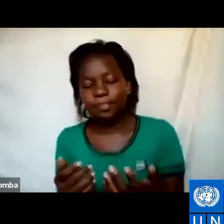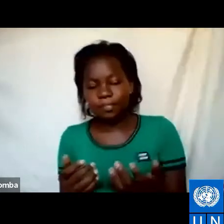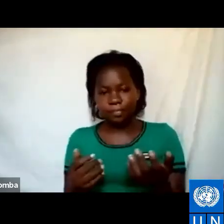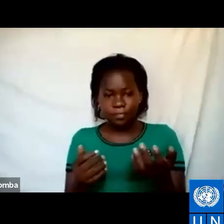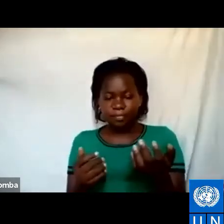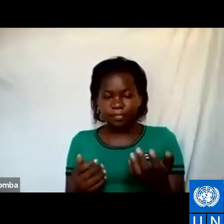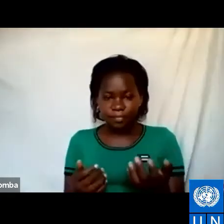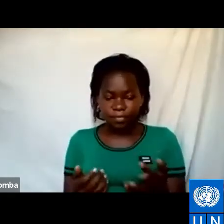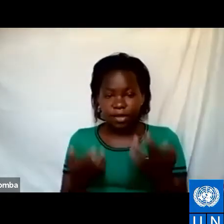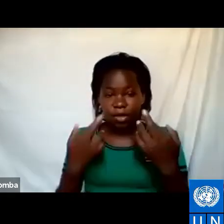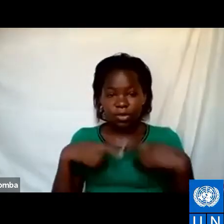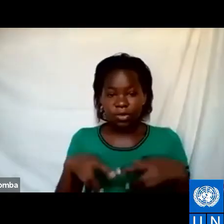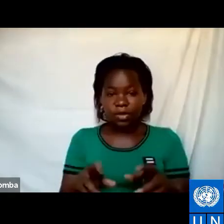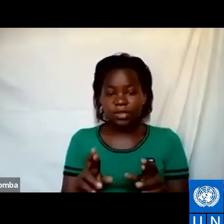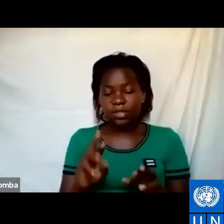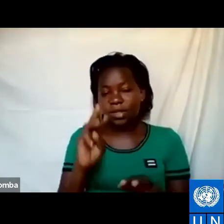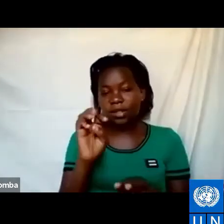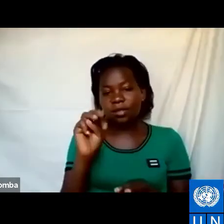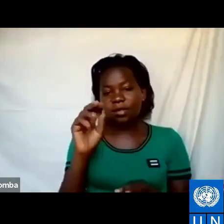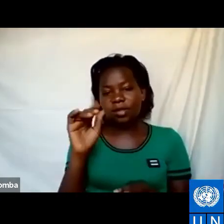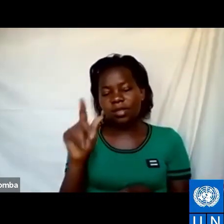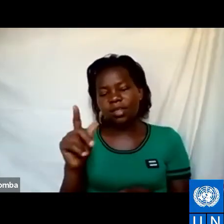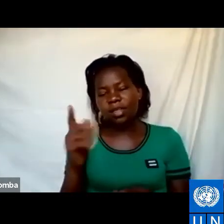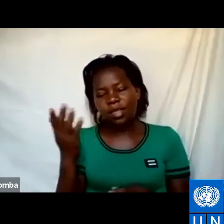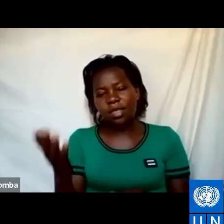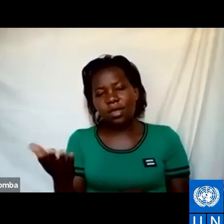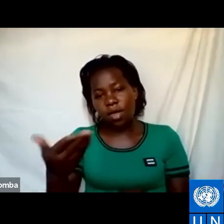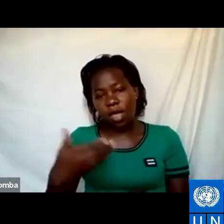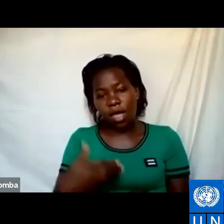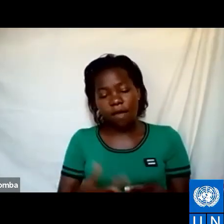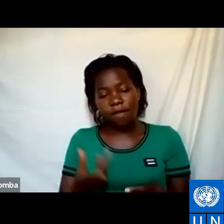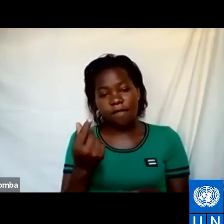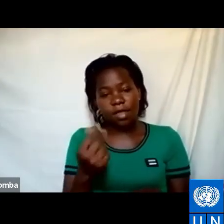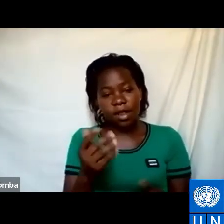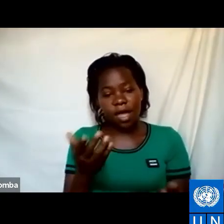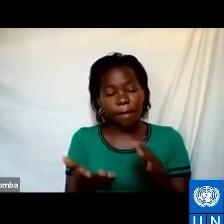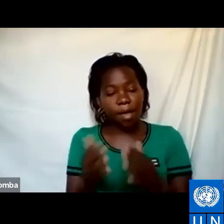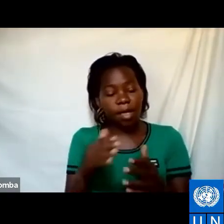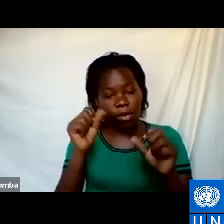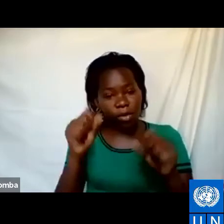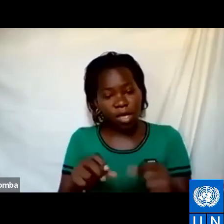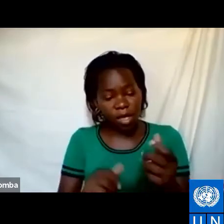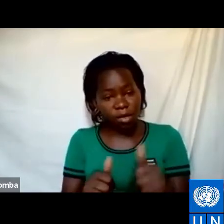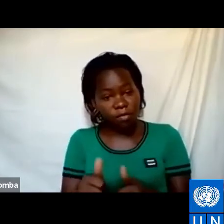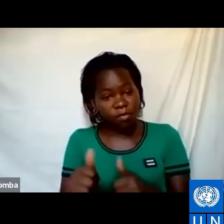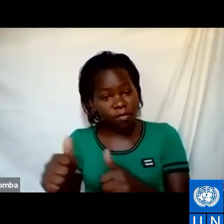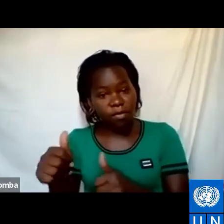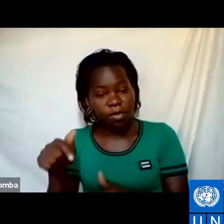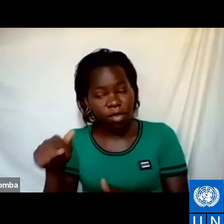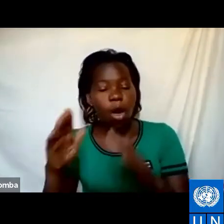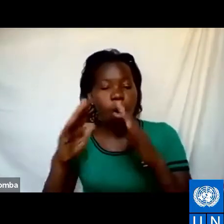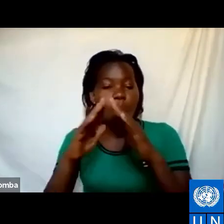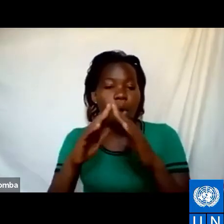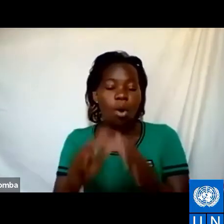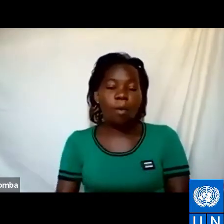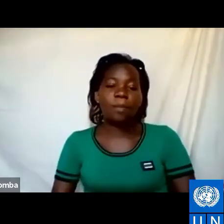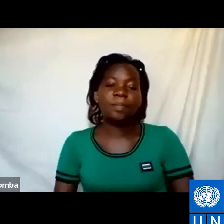Results are an email away. We have finance packages that we can also follow even from home.